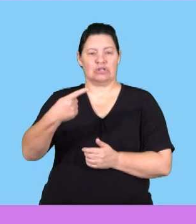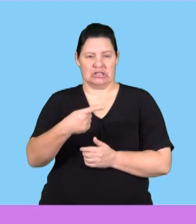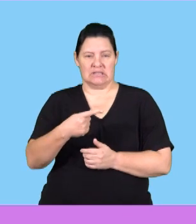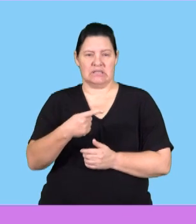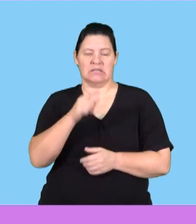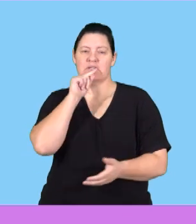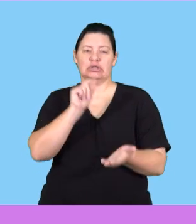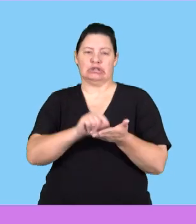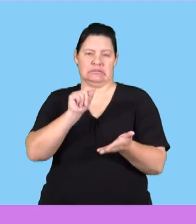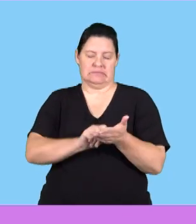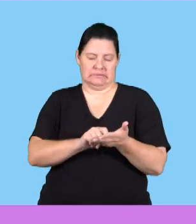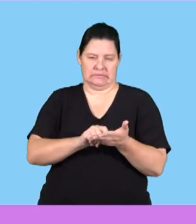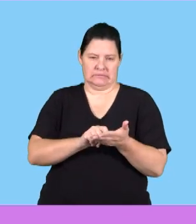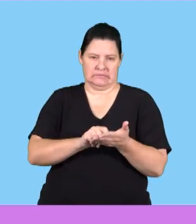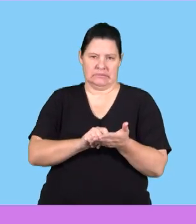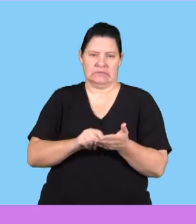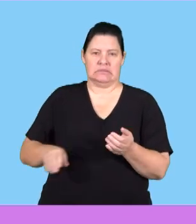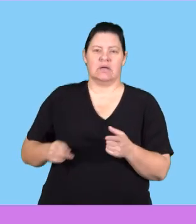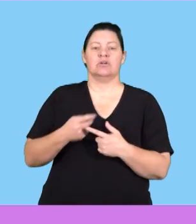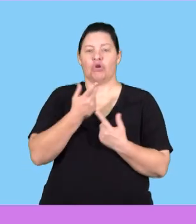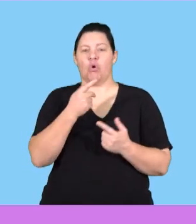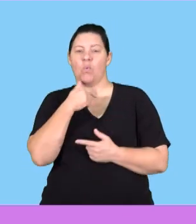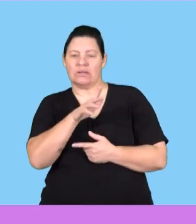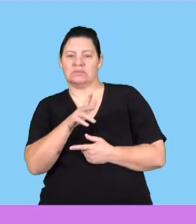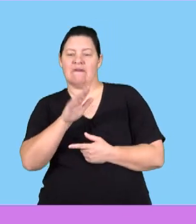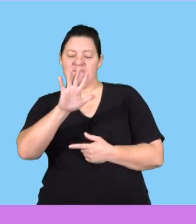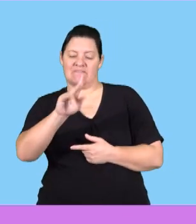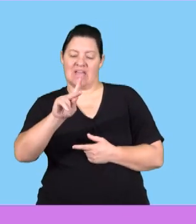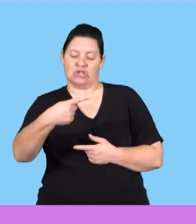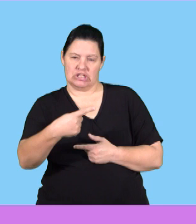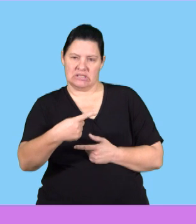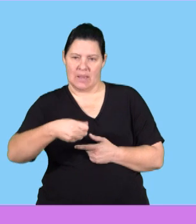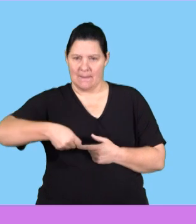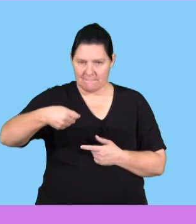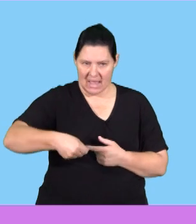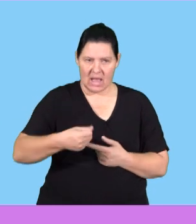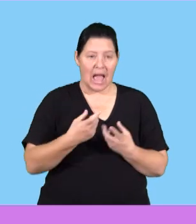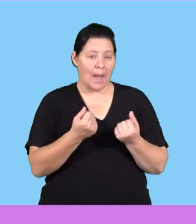drumsticks. The drumsticks are sold at 5 kilogram packs,